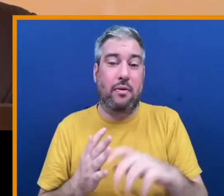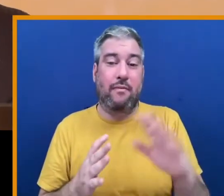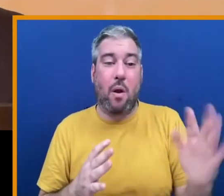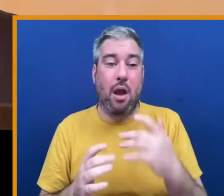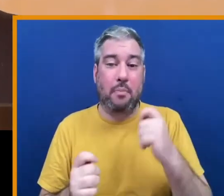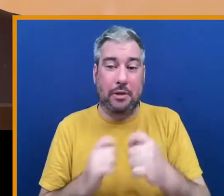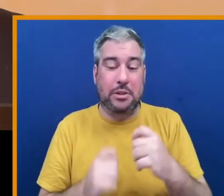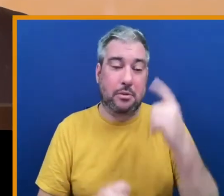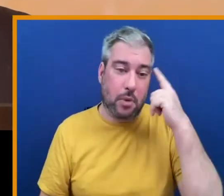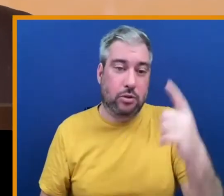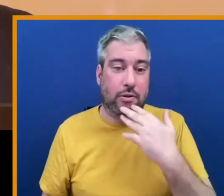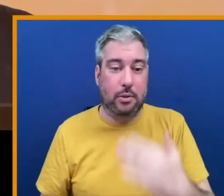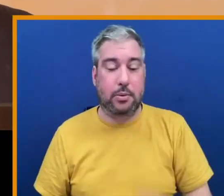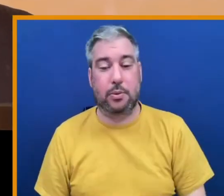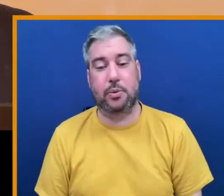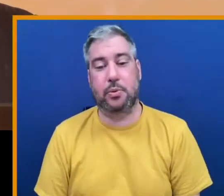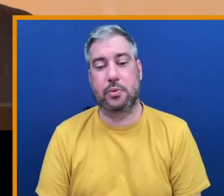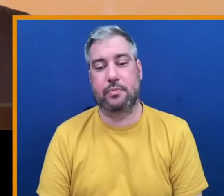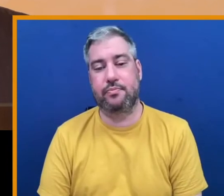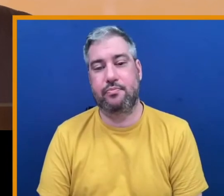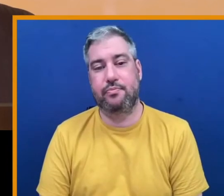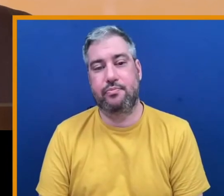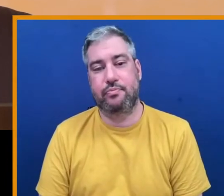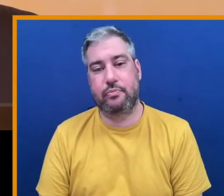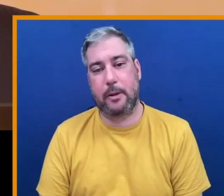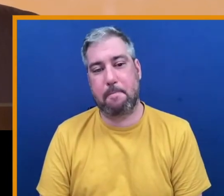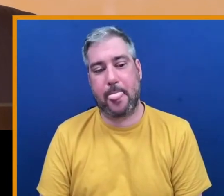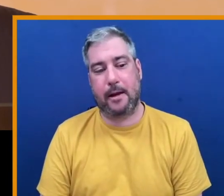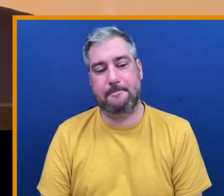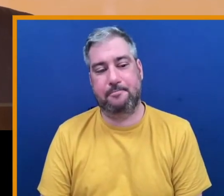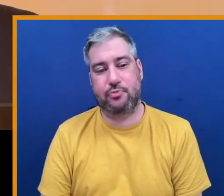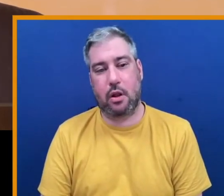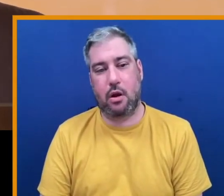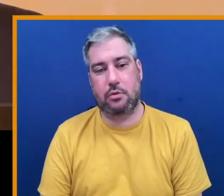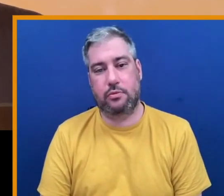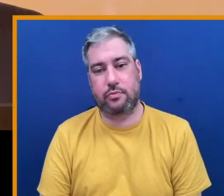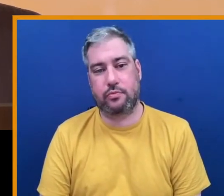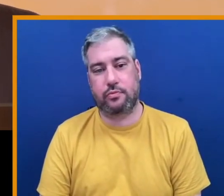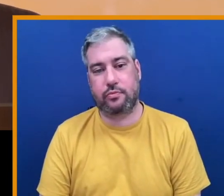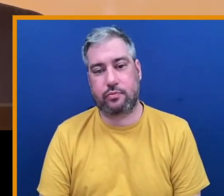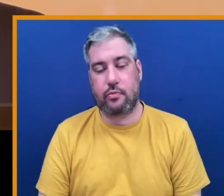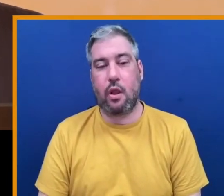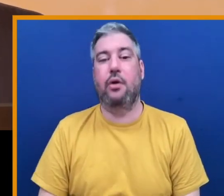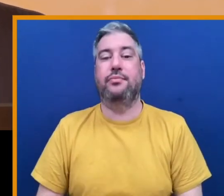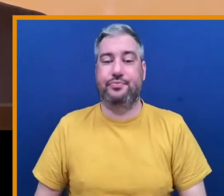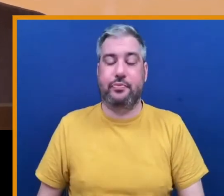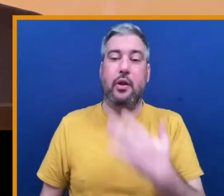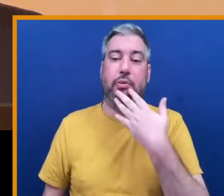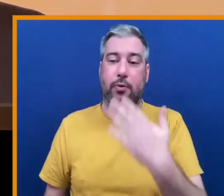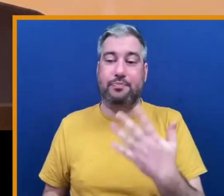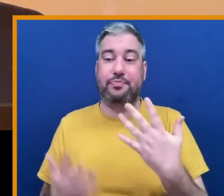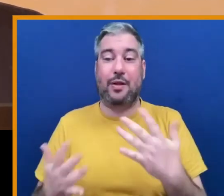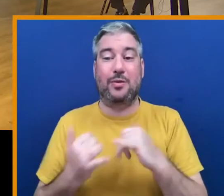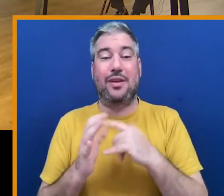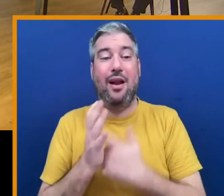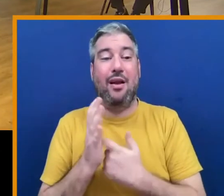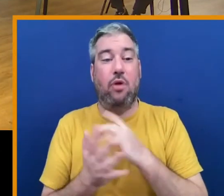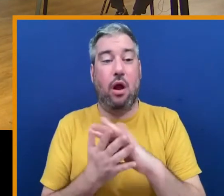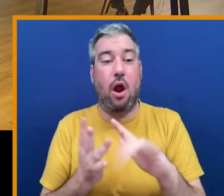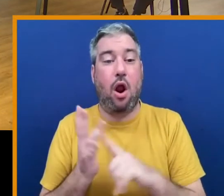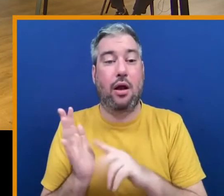Ollie, thank you very much. And now we will have Sarah Olney, the MP for Richmond Park and from the Twickenham and Richmond